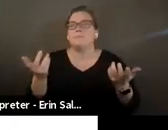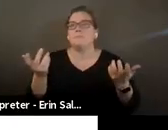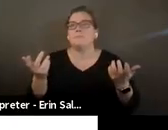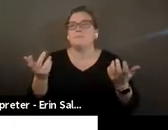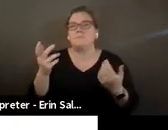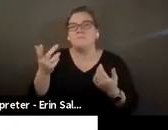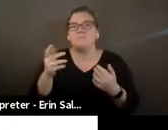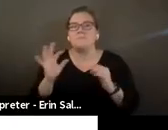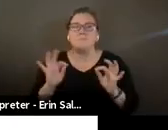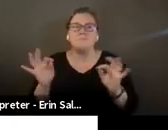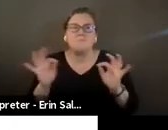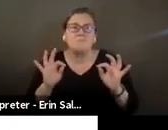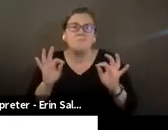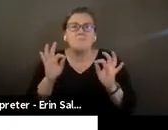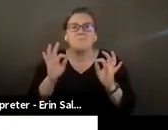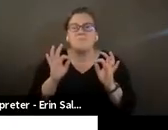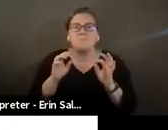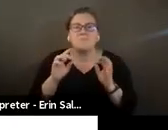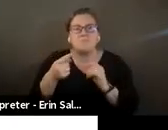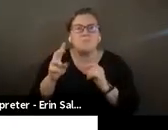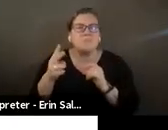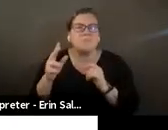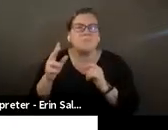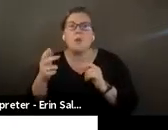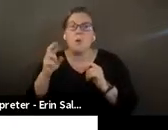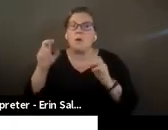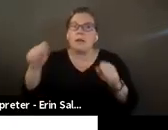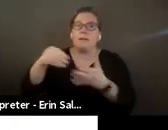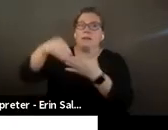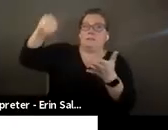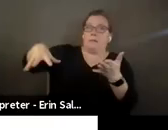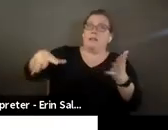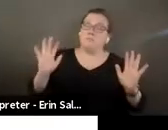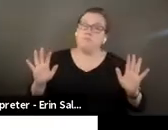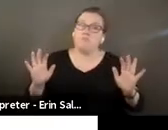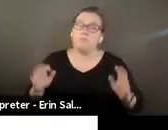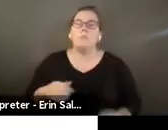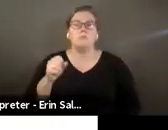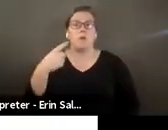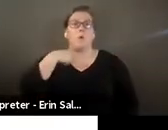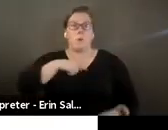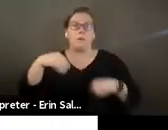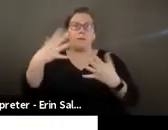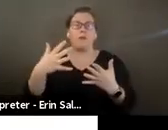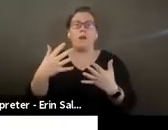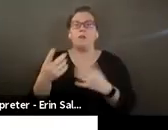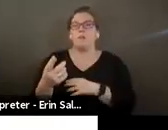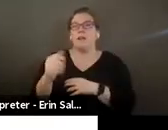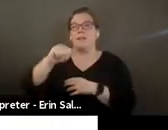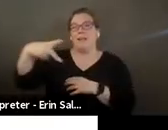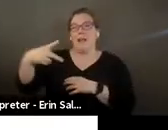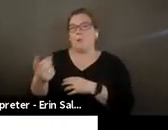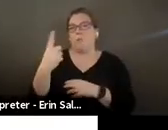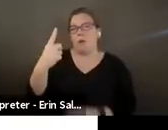non-expensive to very expensive. So we do provide one AAC app on the iPad for speech